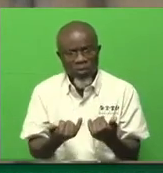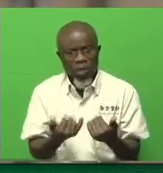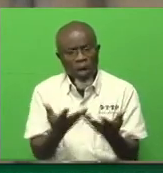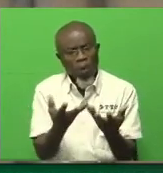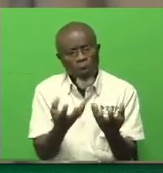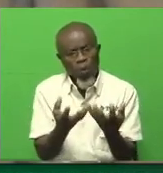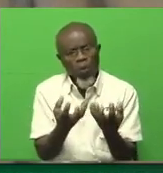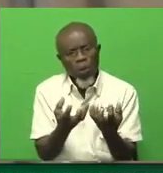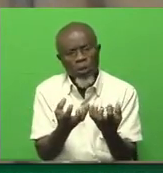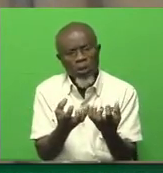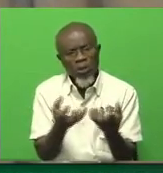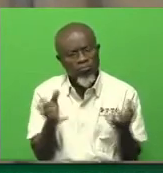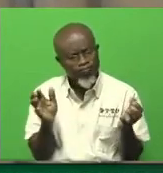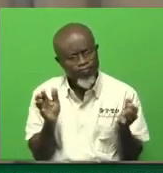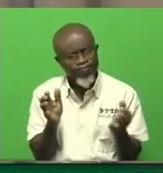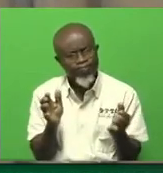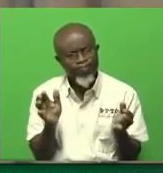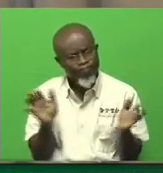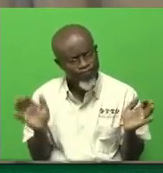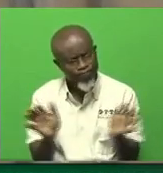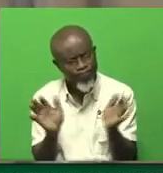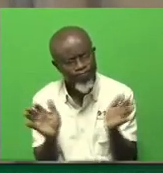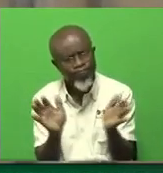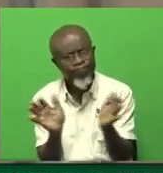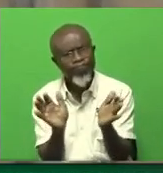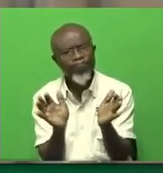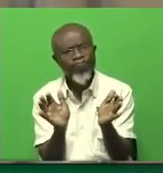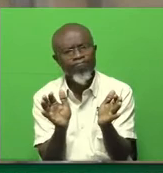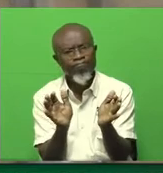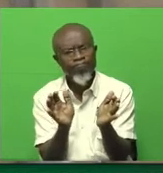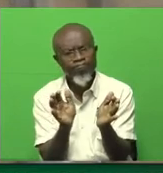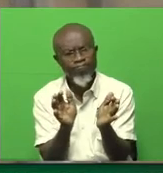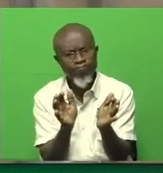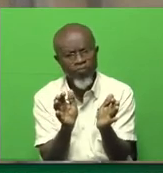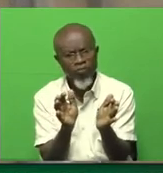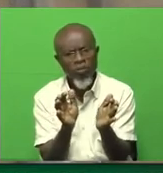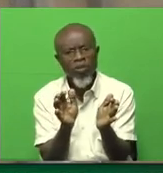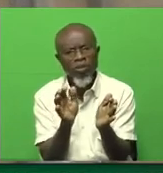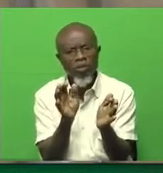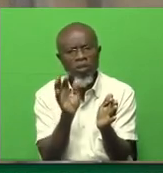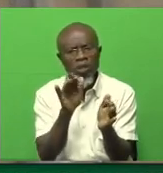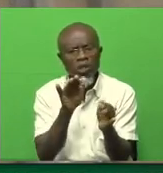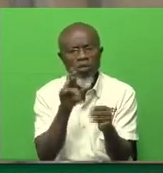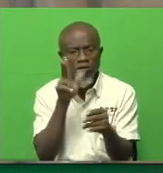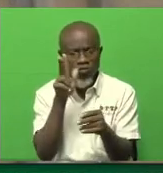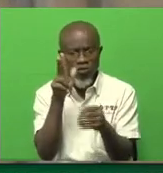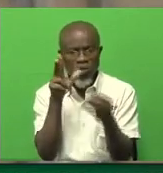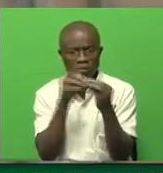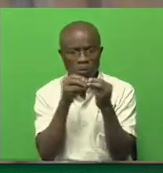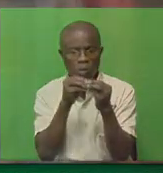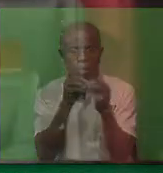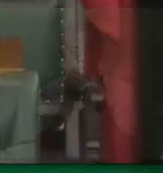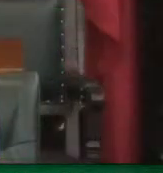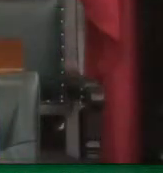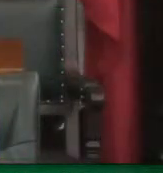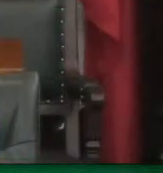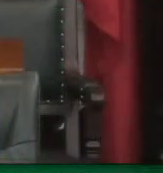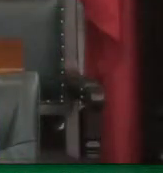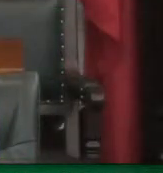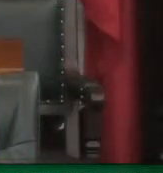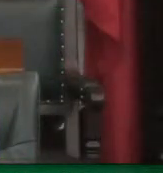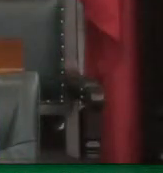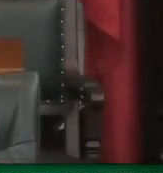I want to urge yes you have roughly about three more minutes but you have an additional